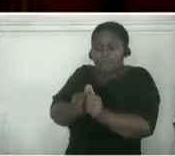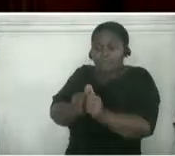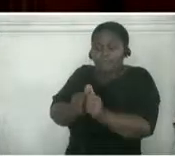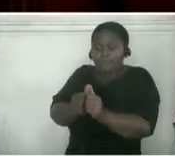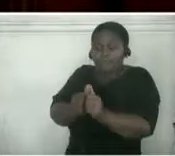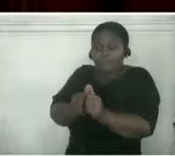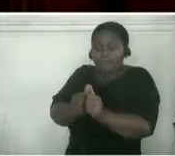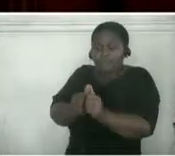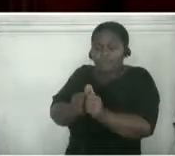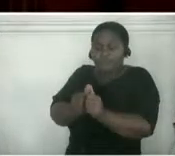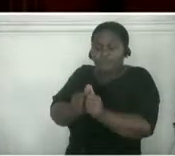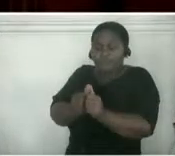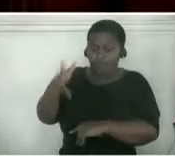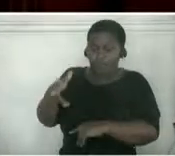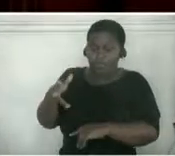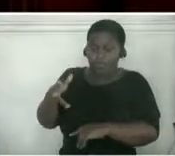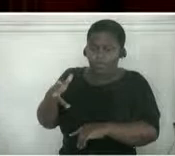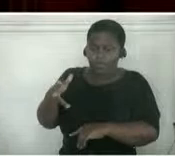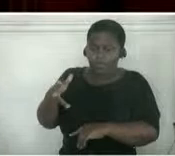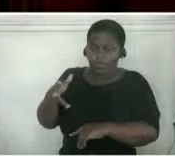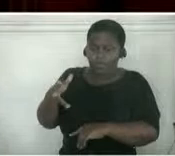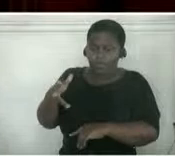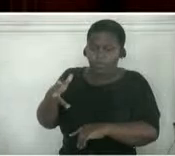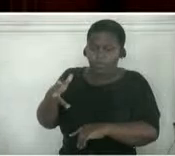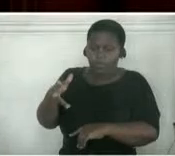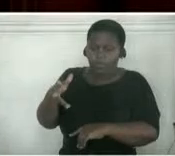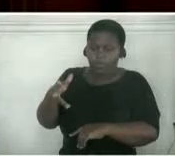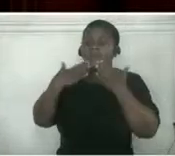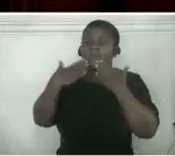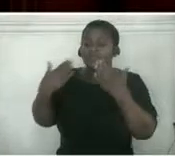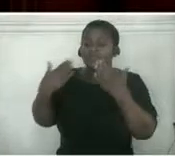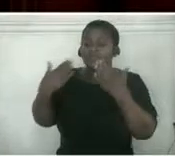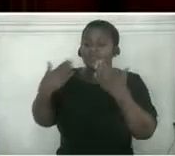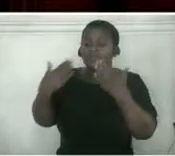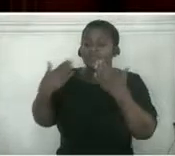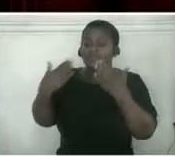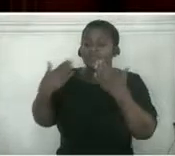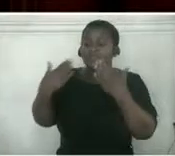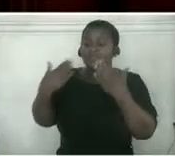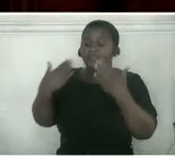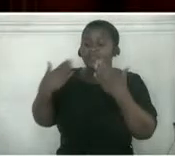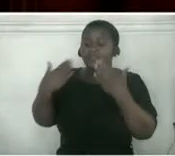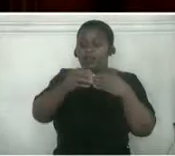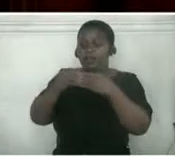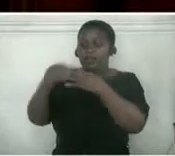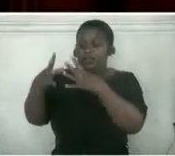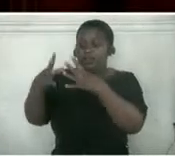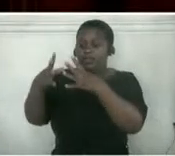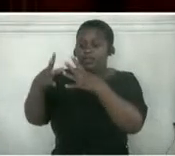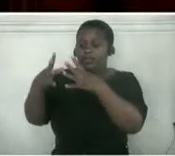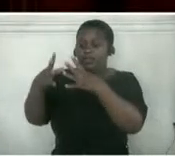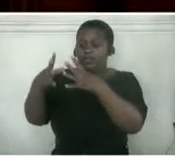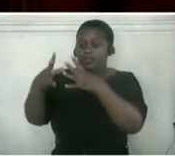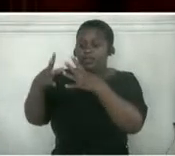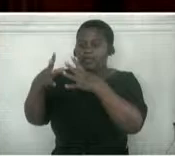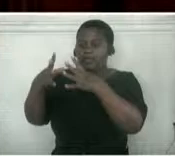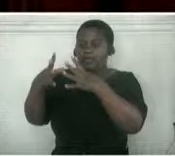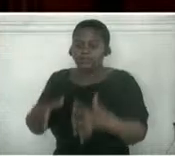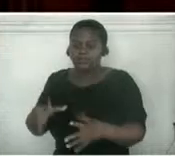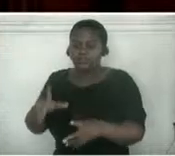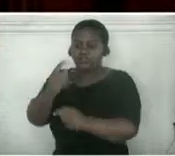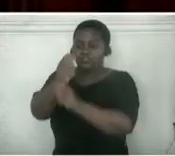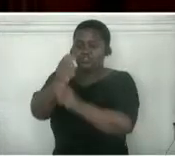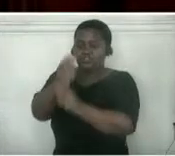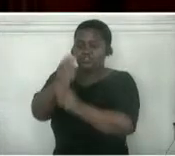siyaphumelela. But equally, we must thank political leaders, the religious leaders, the